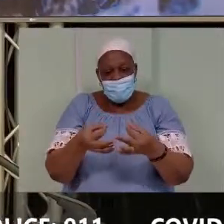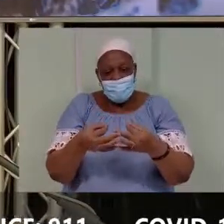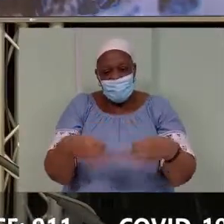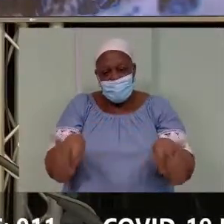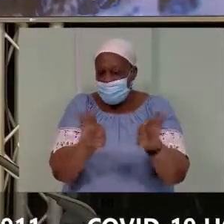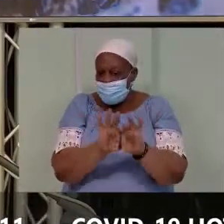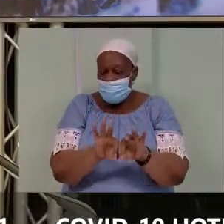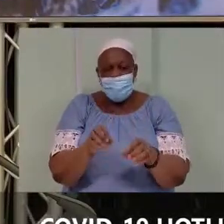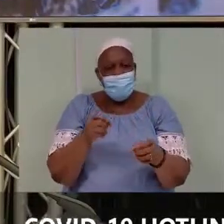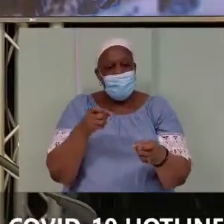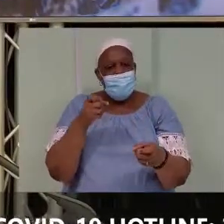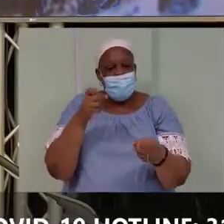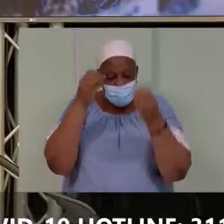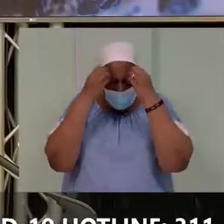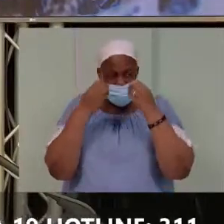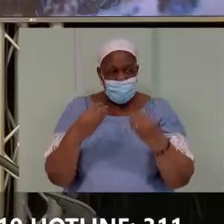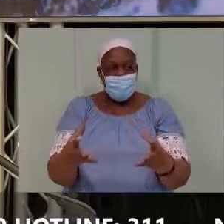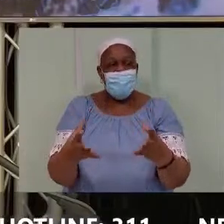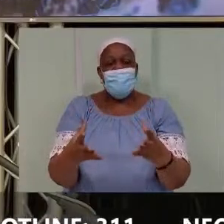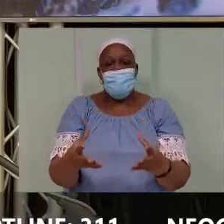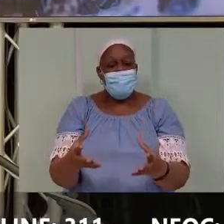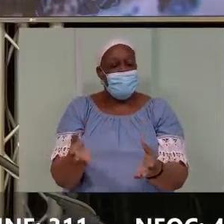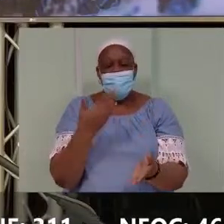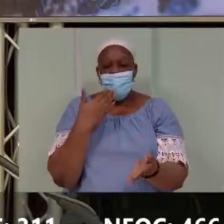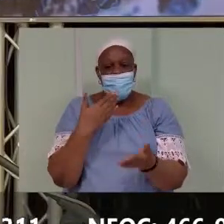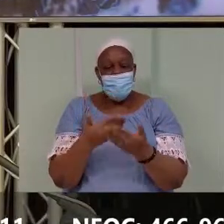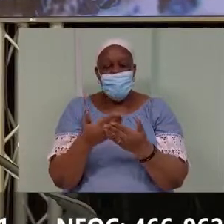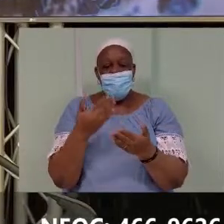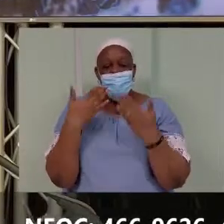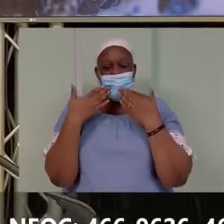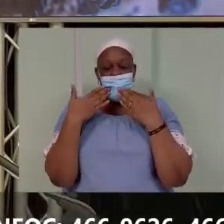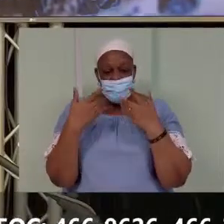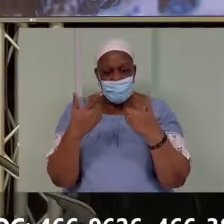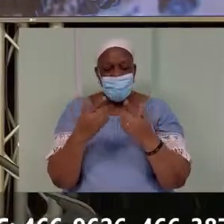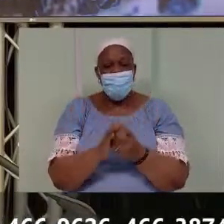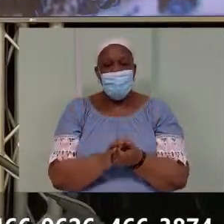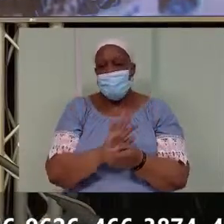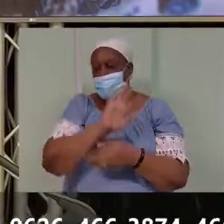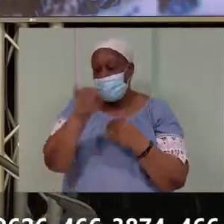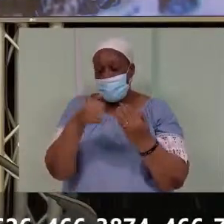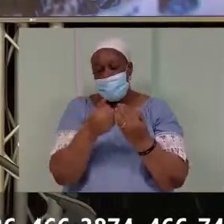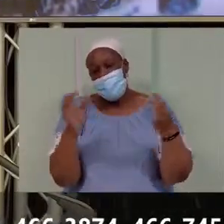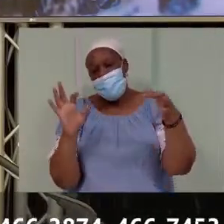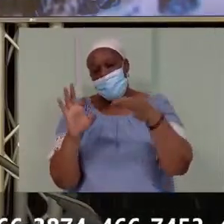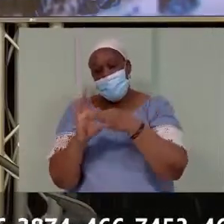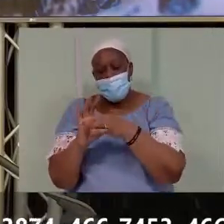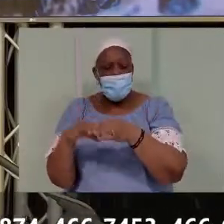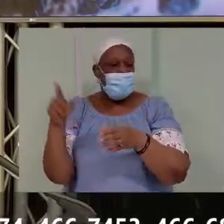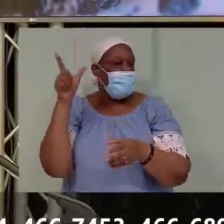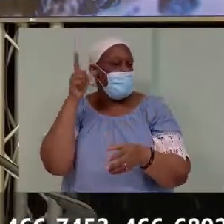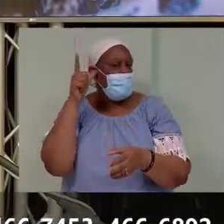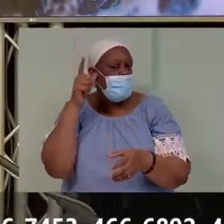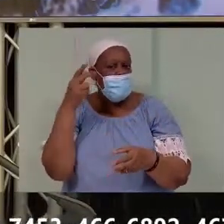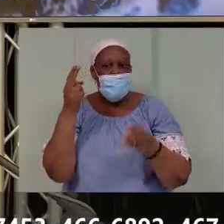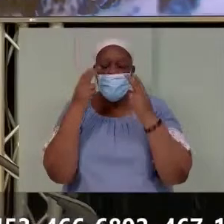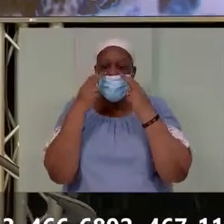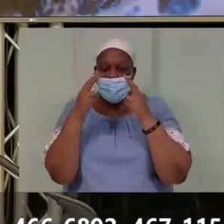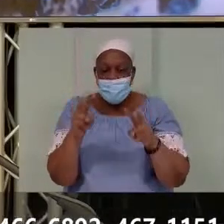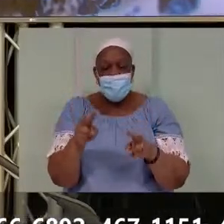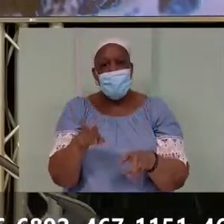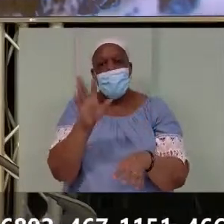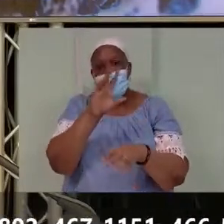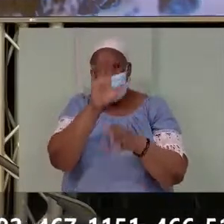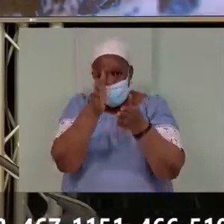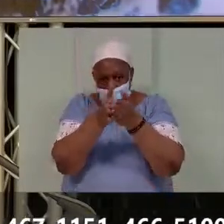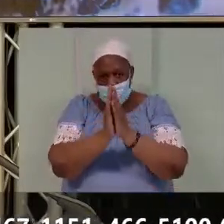the COVID-19 pandemic. To all of you who joined us today, who listened to us, who sent in your questions,